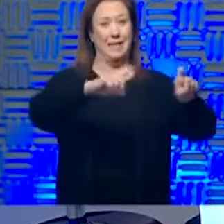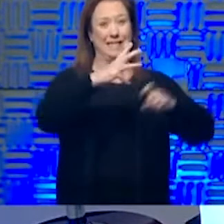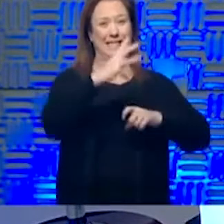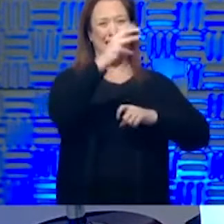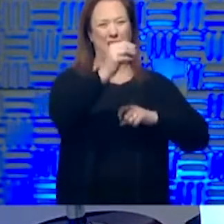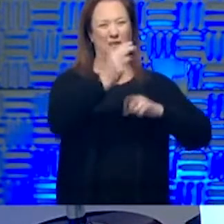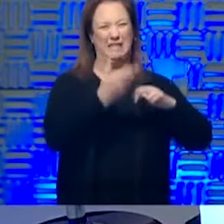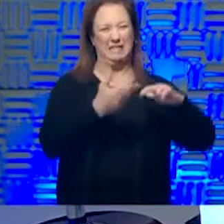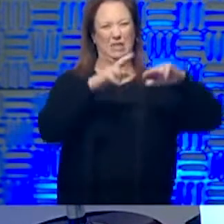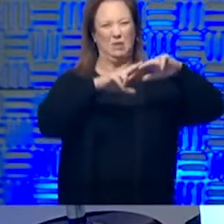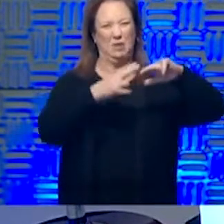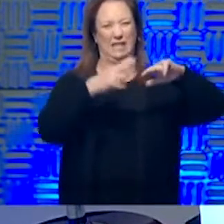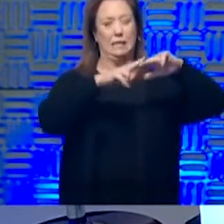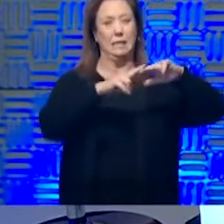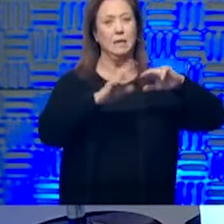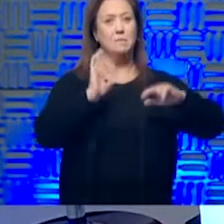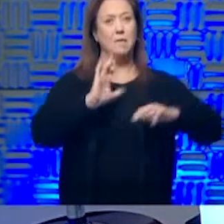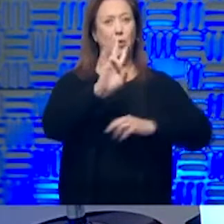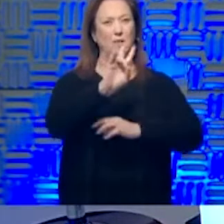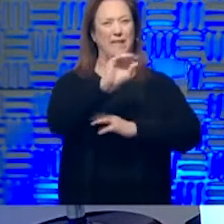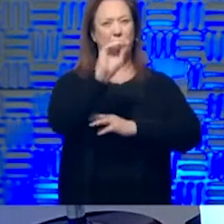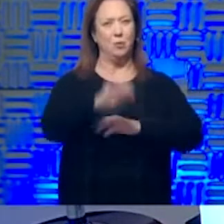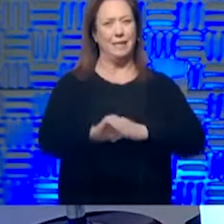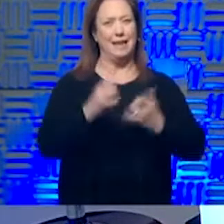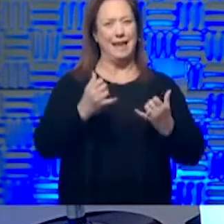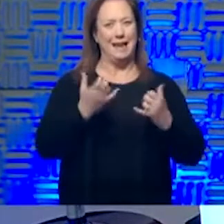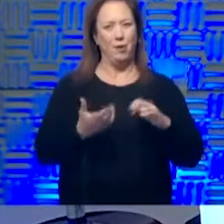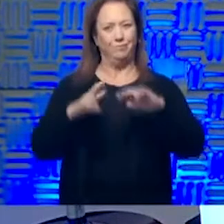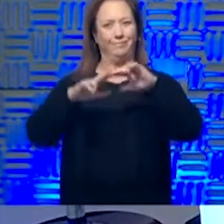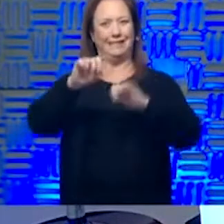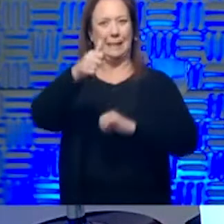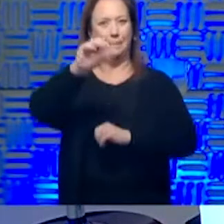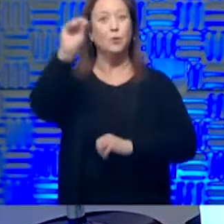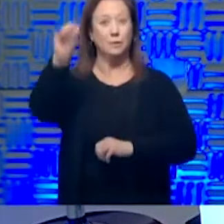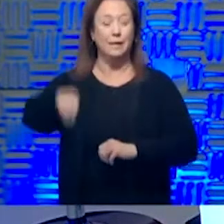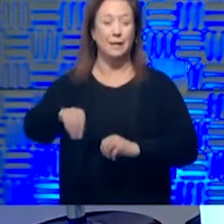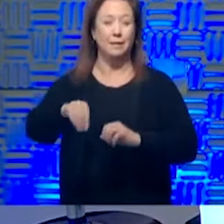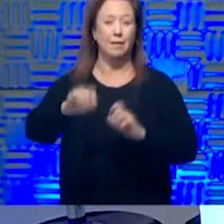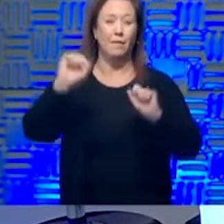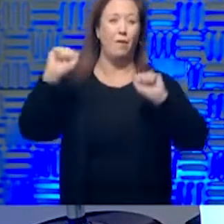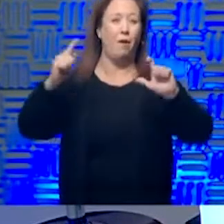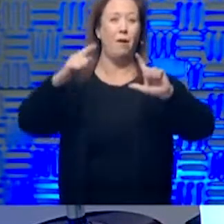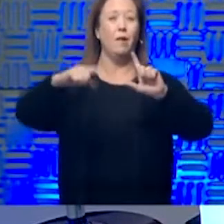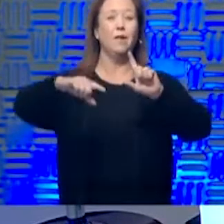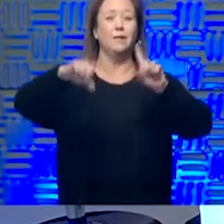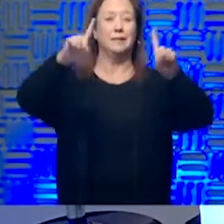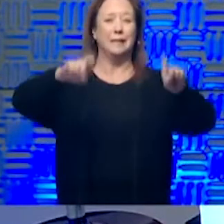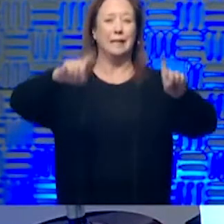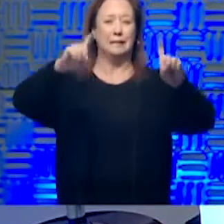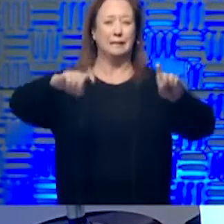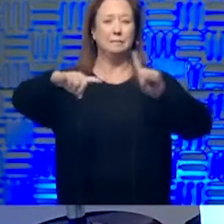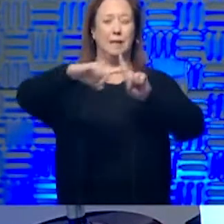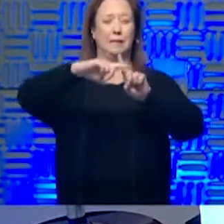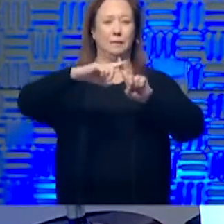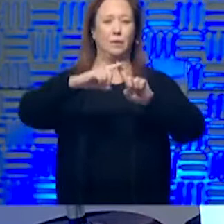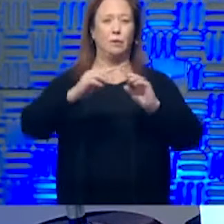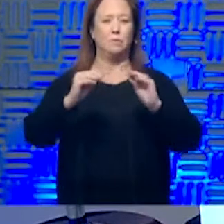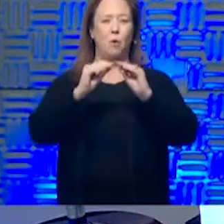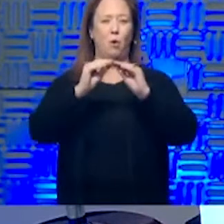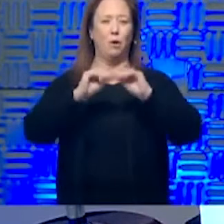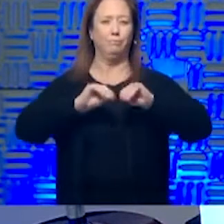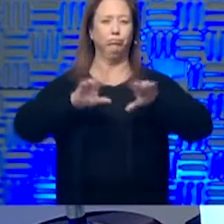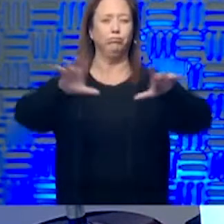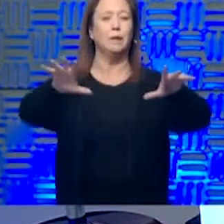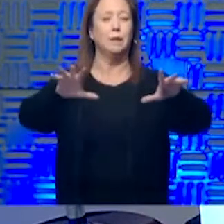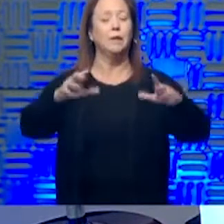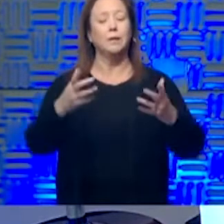inching up. It started around 7% of all tests were positive. Now we're up to about 10% of tests being positive, which is a sign of more community transmission. So that wave